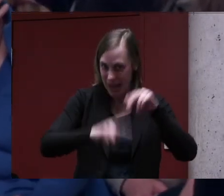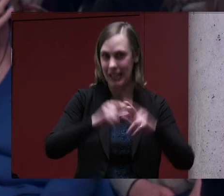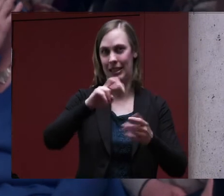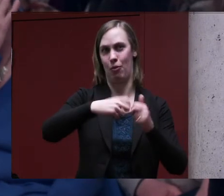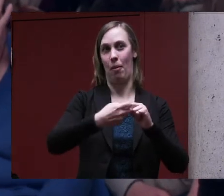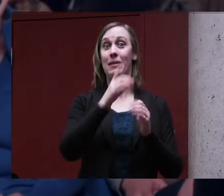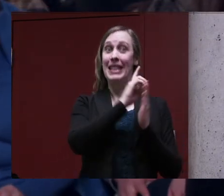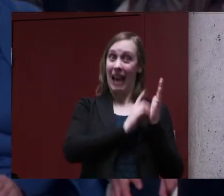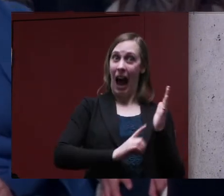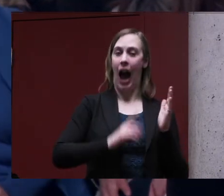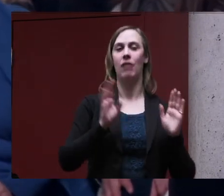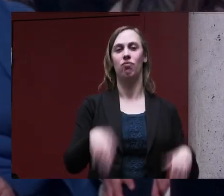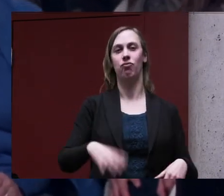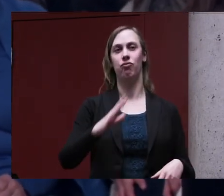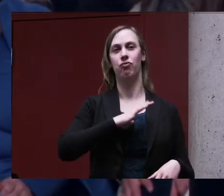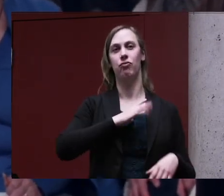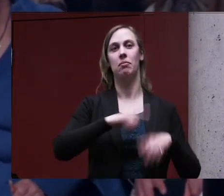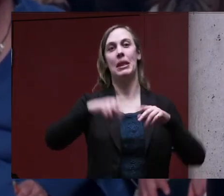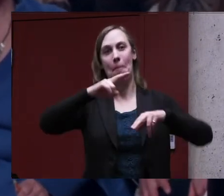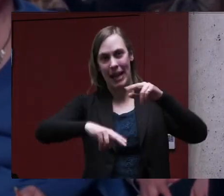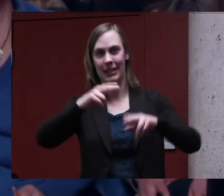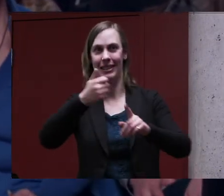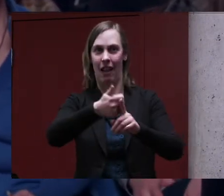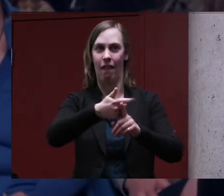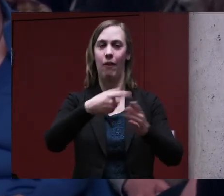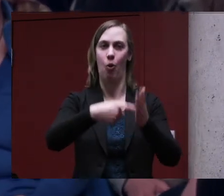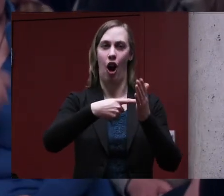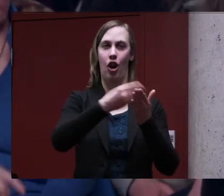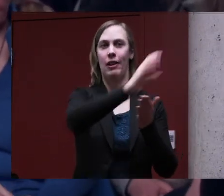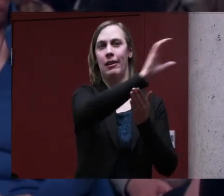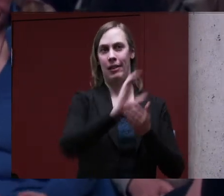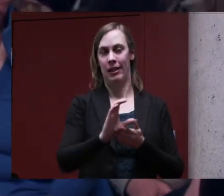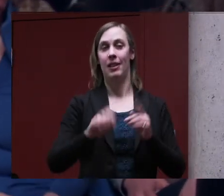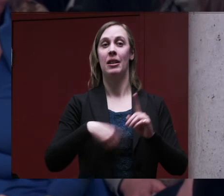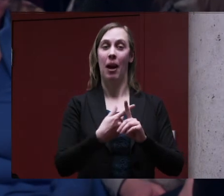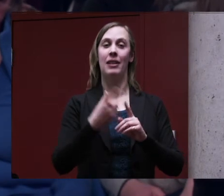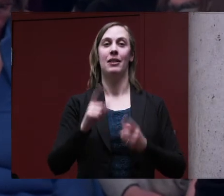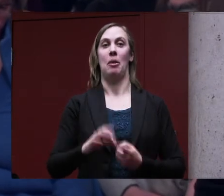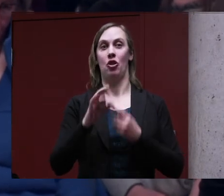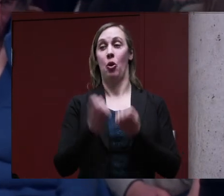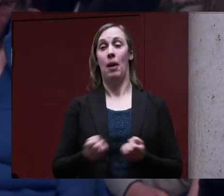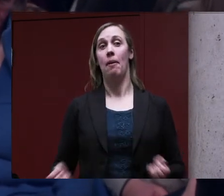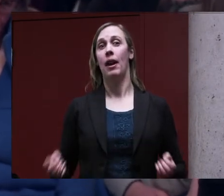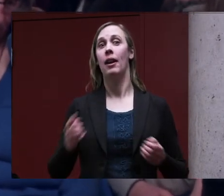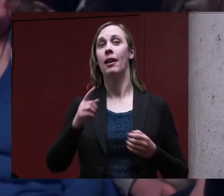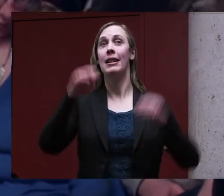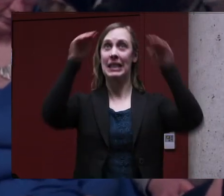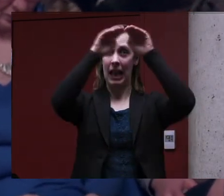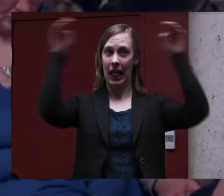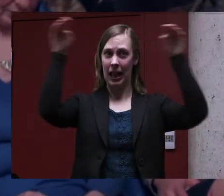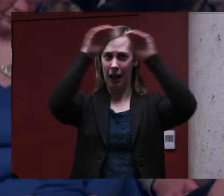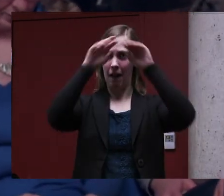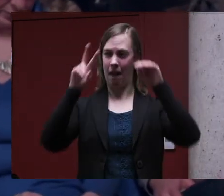about $80,000 worth of special equipment, ceiling hoists, commode chairs, grab bars, and